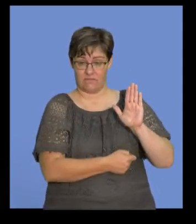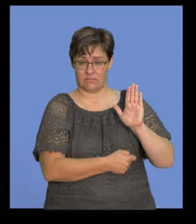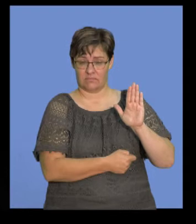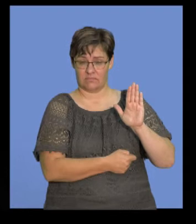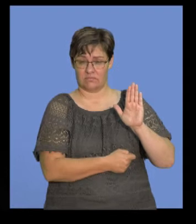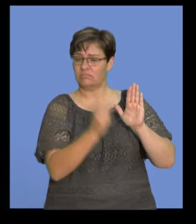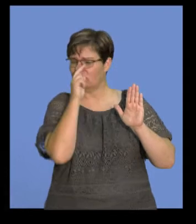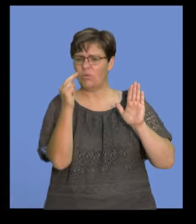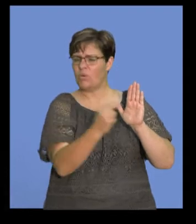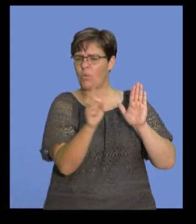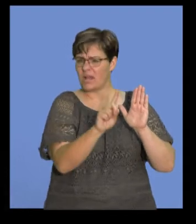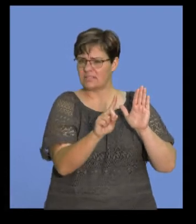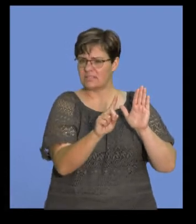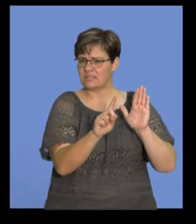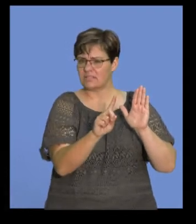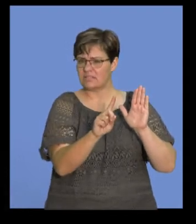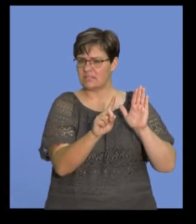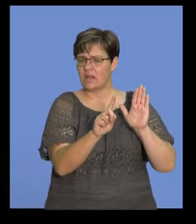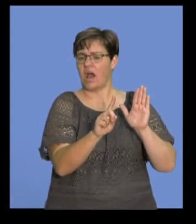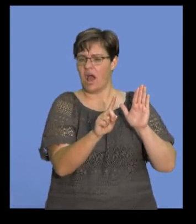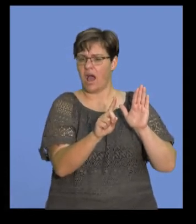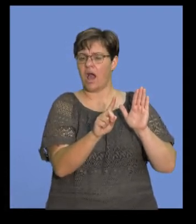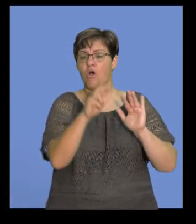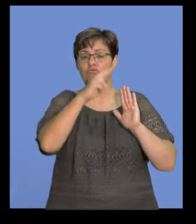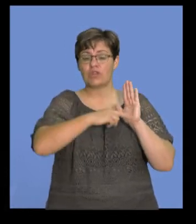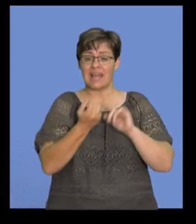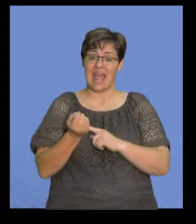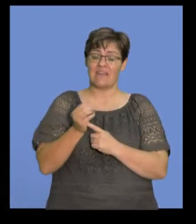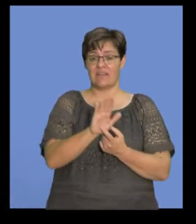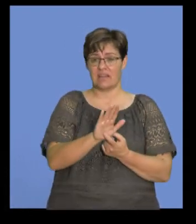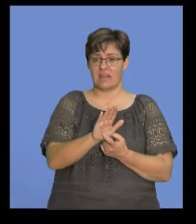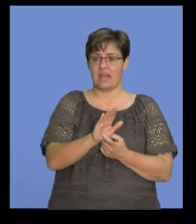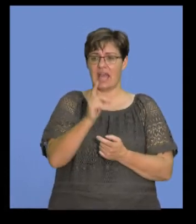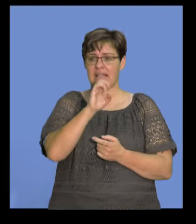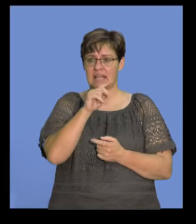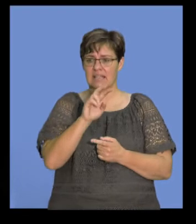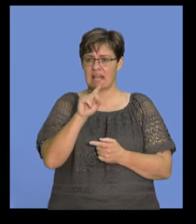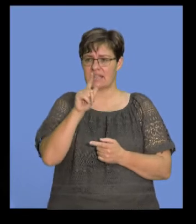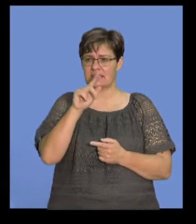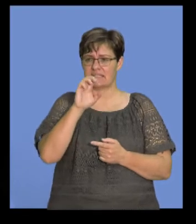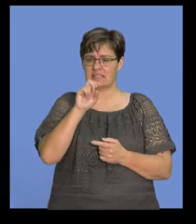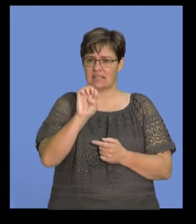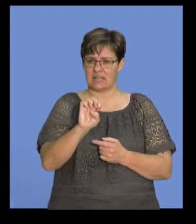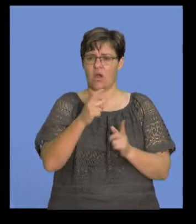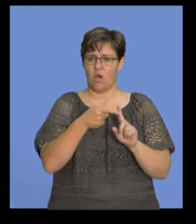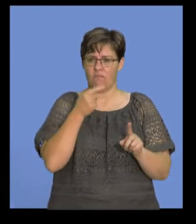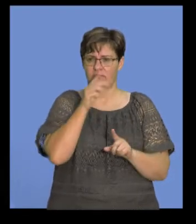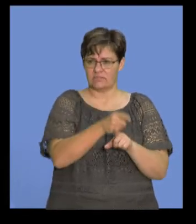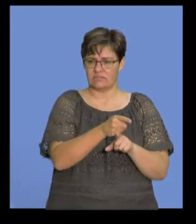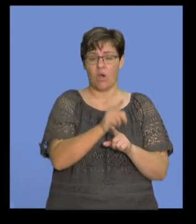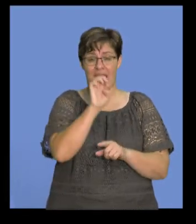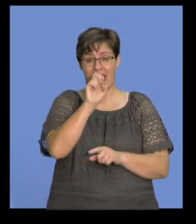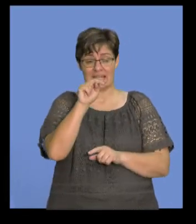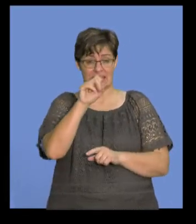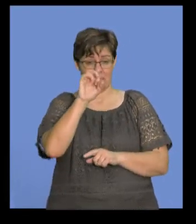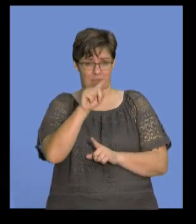Again, we're looking at extrapolation that reads the effect of catalase on hydrogen peroxide. So we're looking at the effect